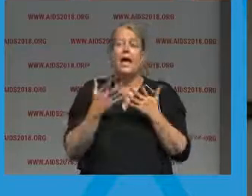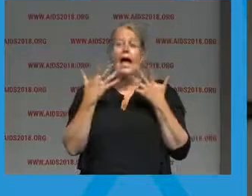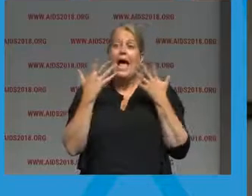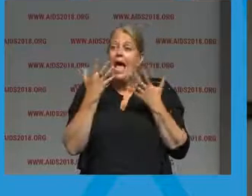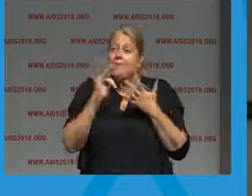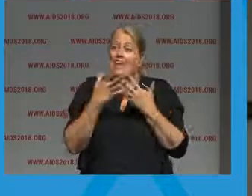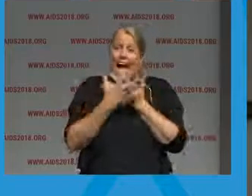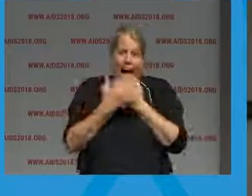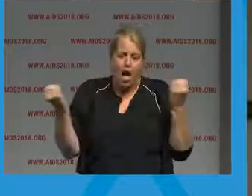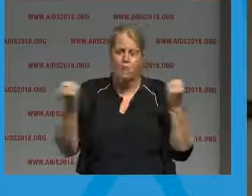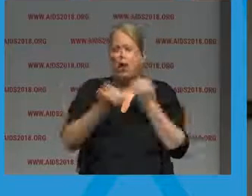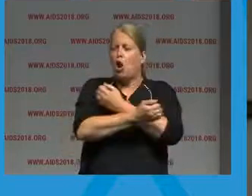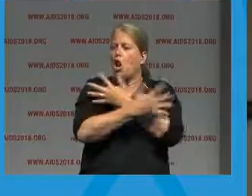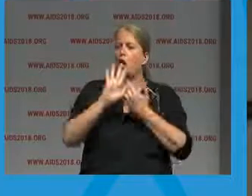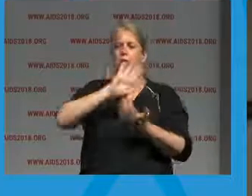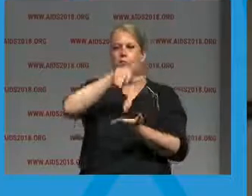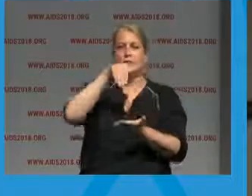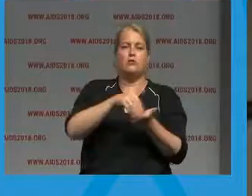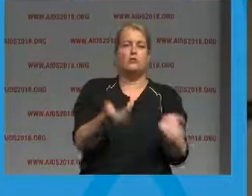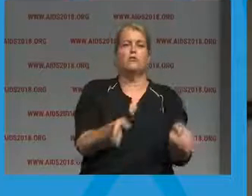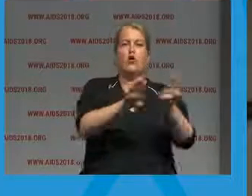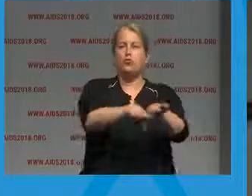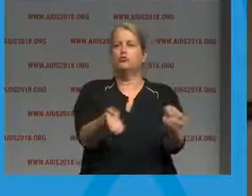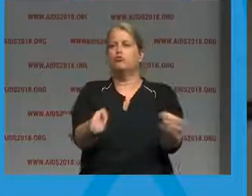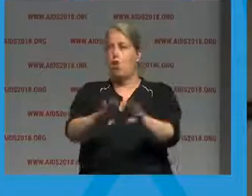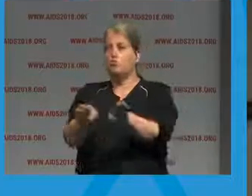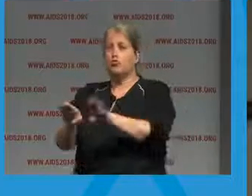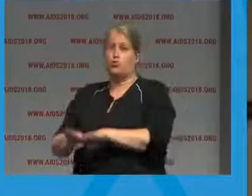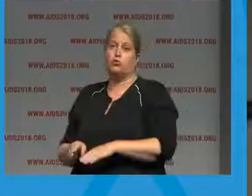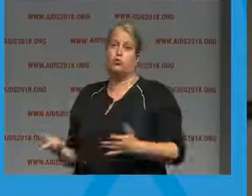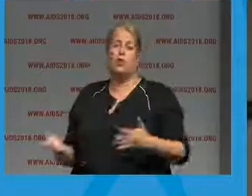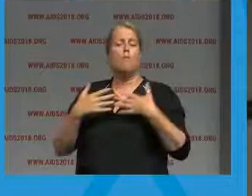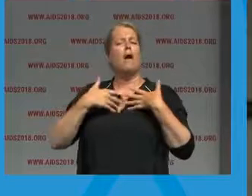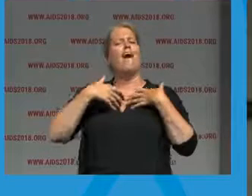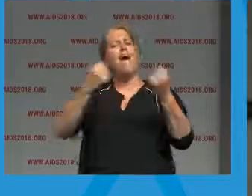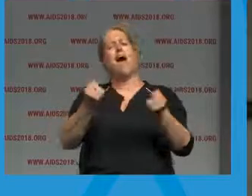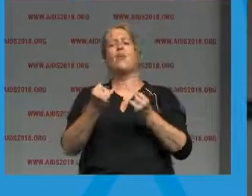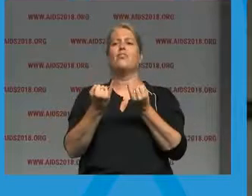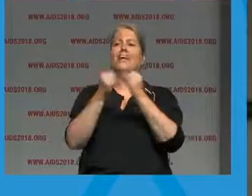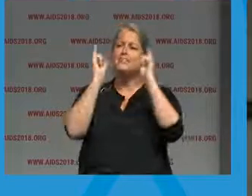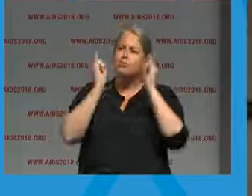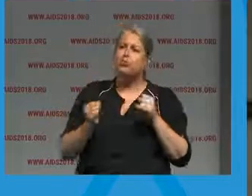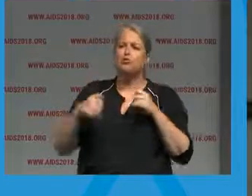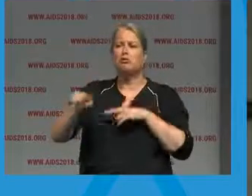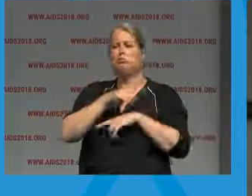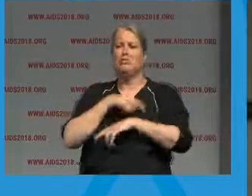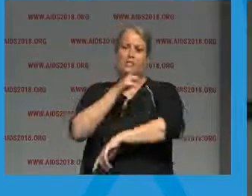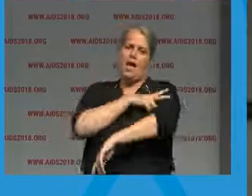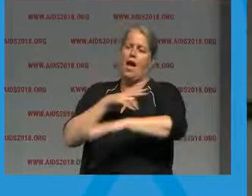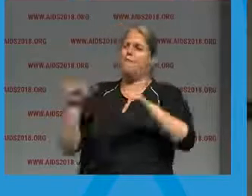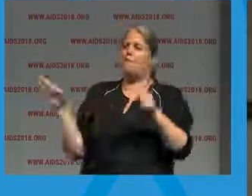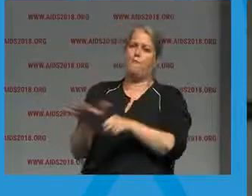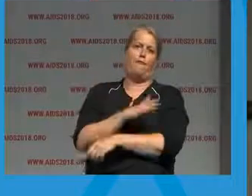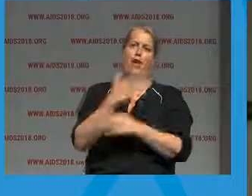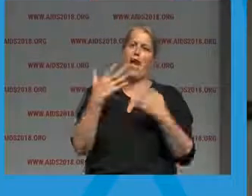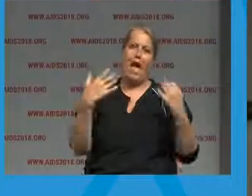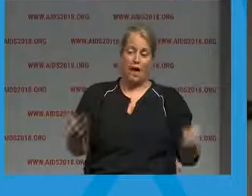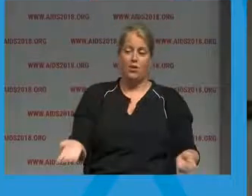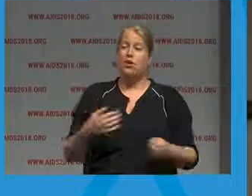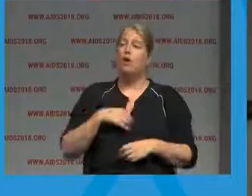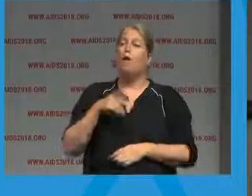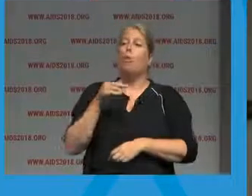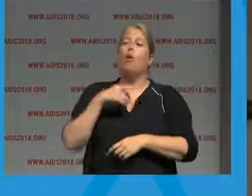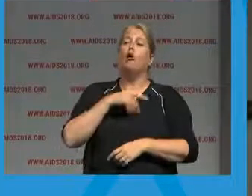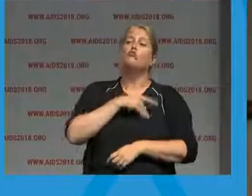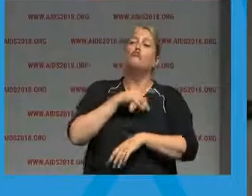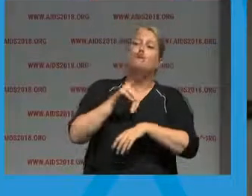would be closed, because most of our health institutions are understaffed. Our doctors and nurses cannot go out to carry out the